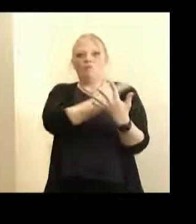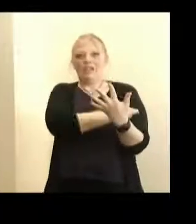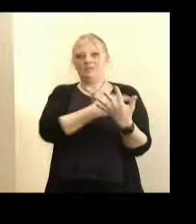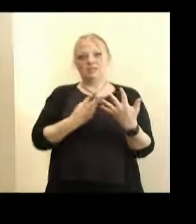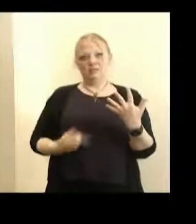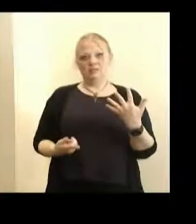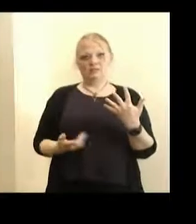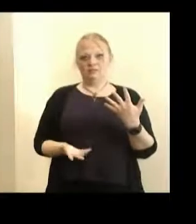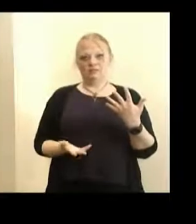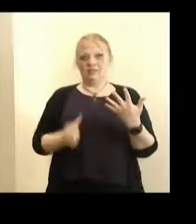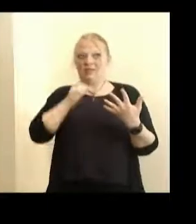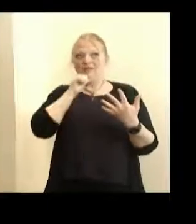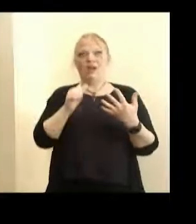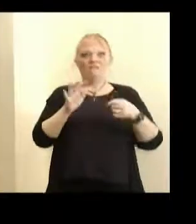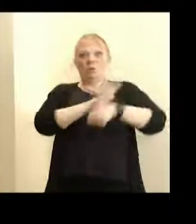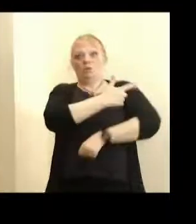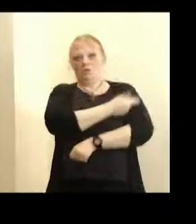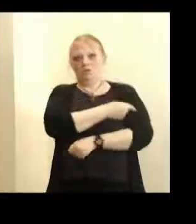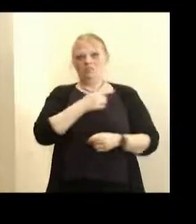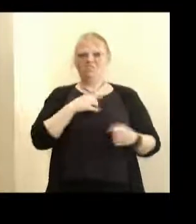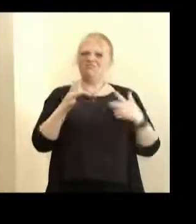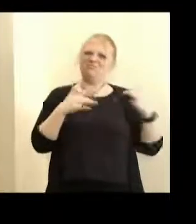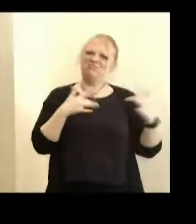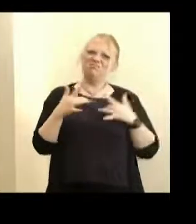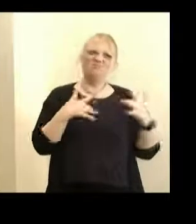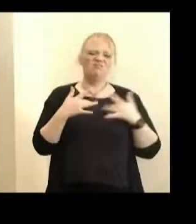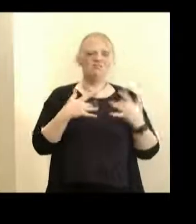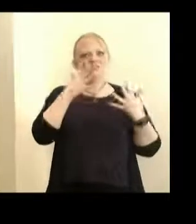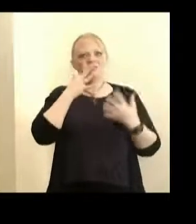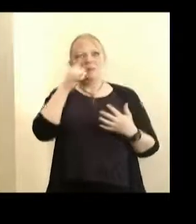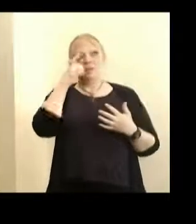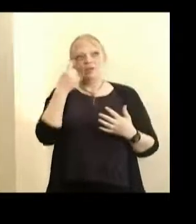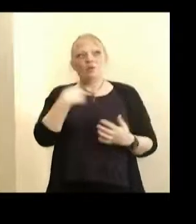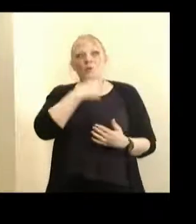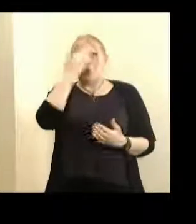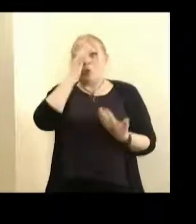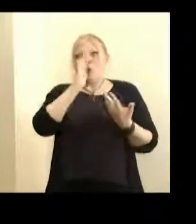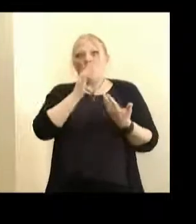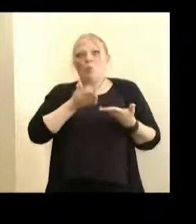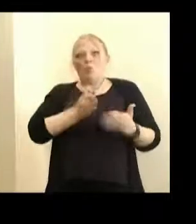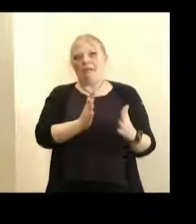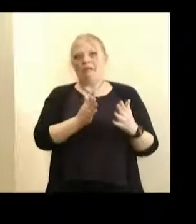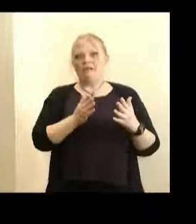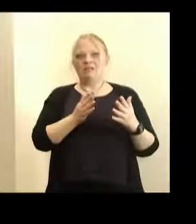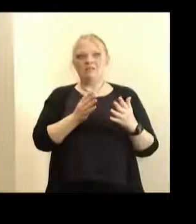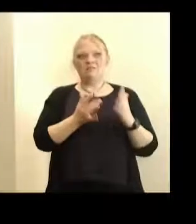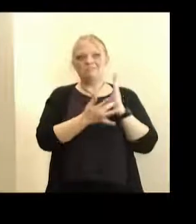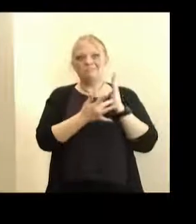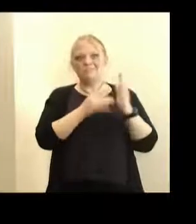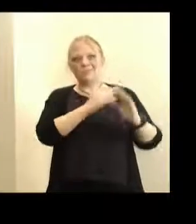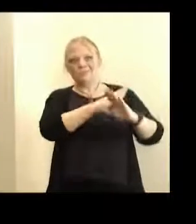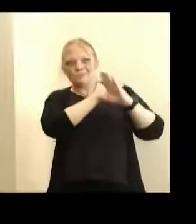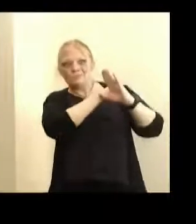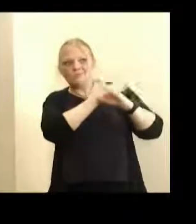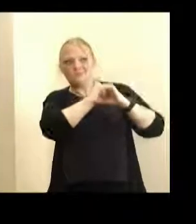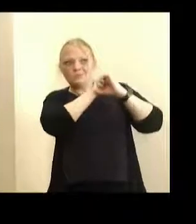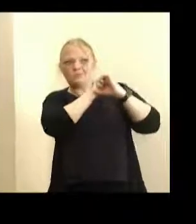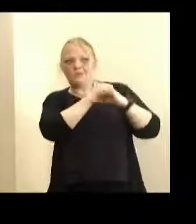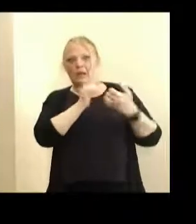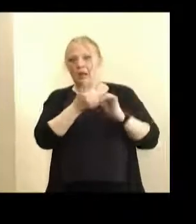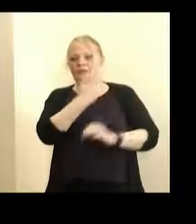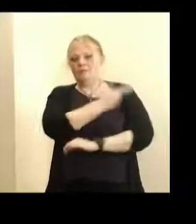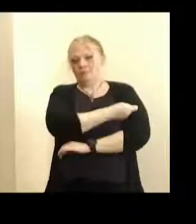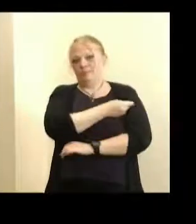vaccinated. And it's very disconcerting because we know there's ways to protect people, and that's to vaccinate them. So we've seen this increase,